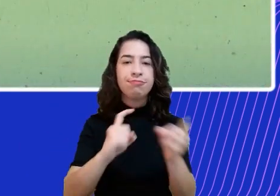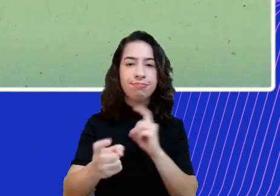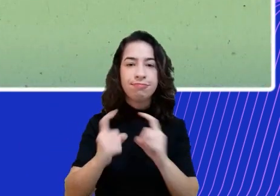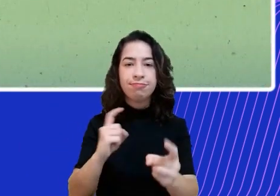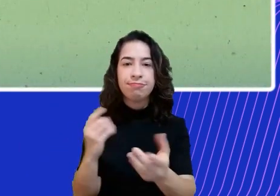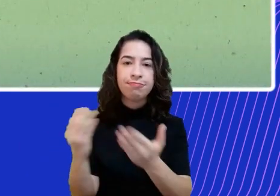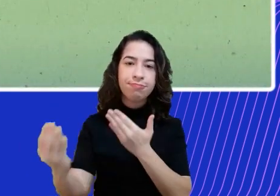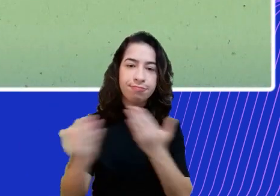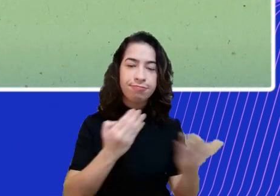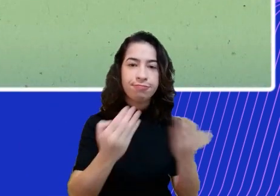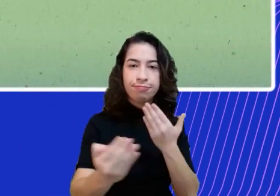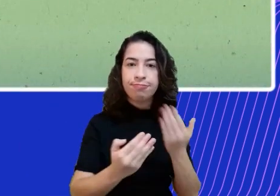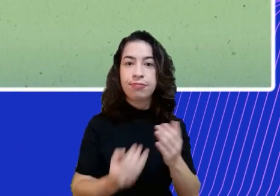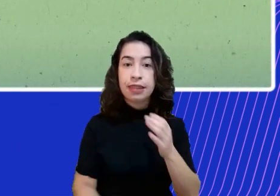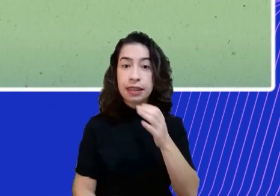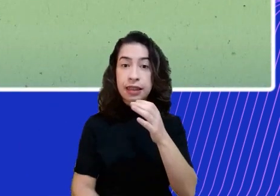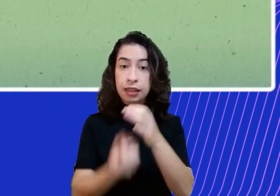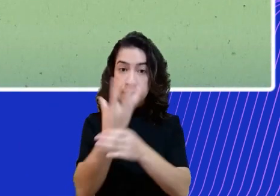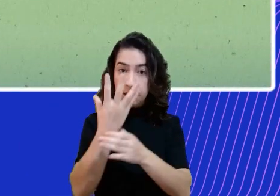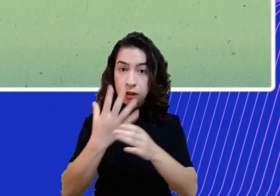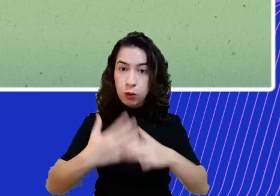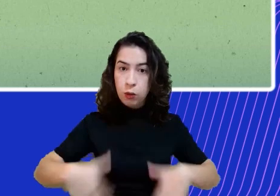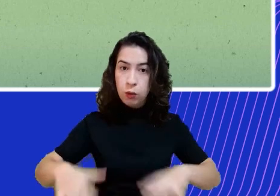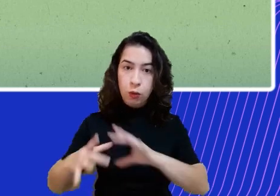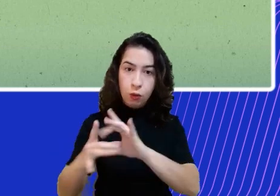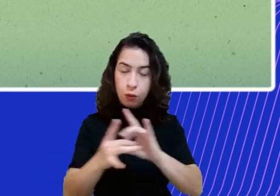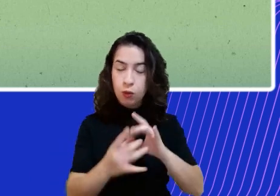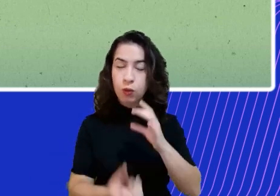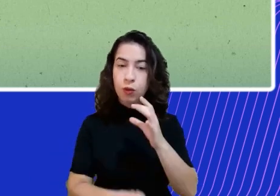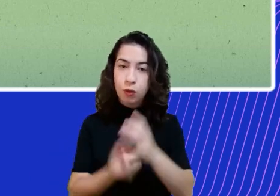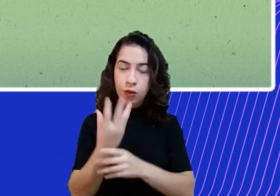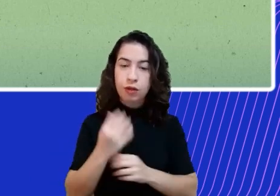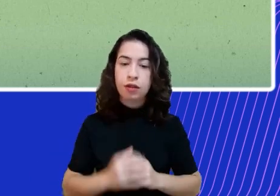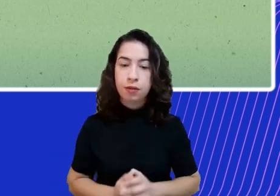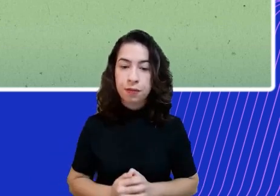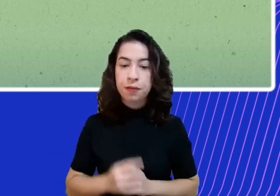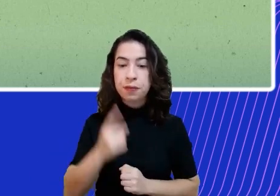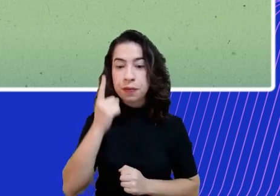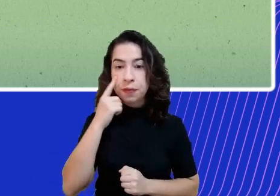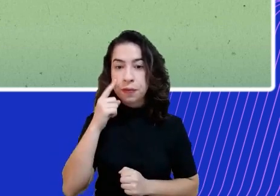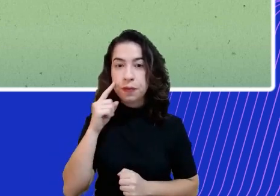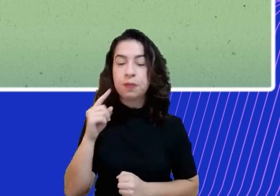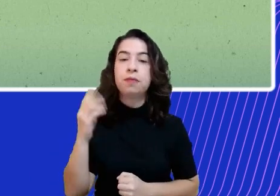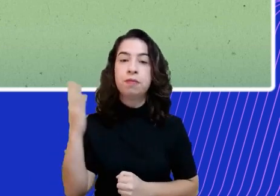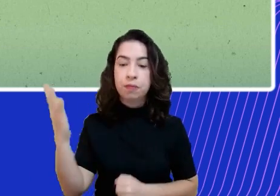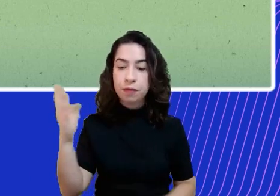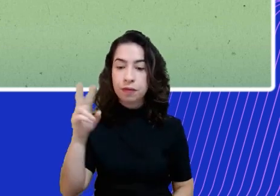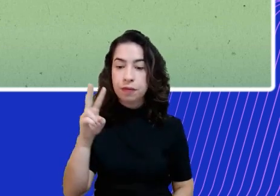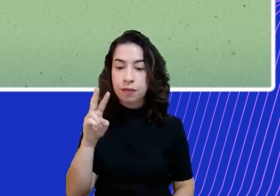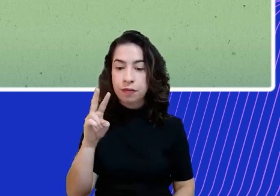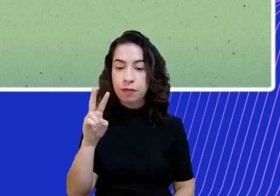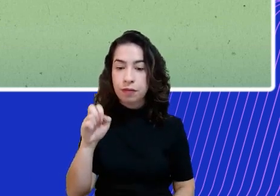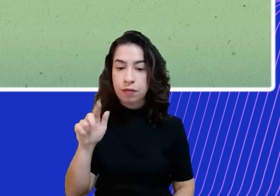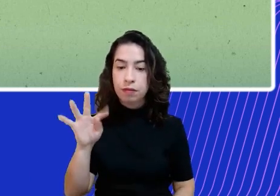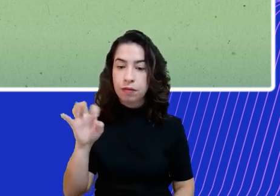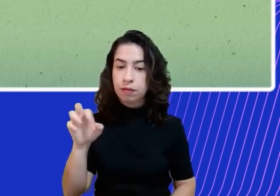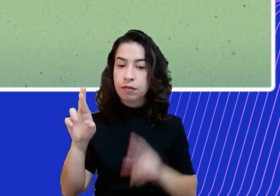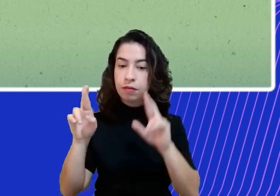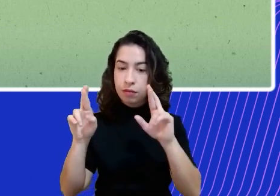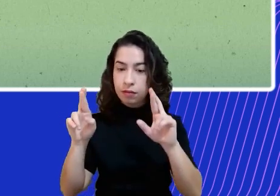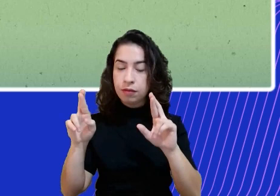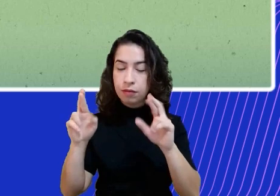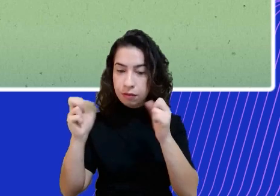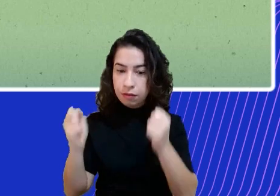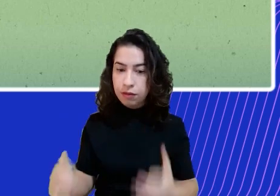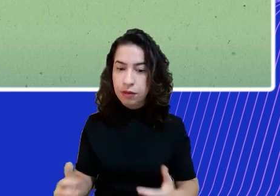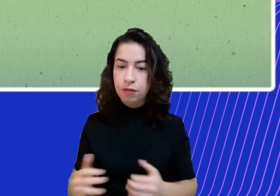and create together this. So I'd like to end with the saying of Walter, that he says that or everyone is